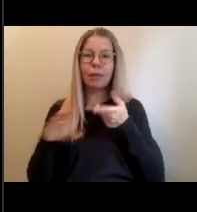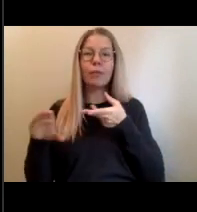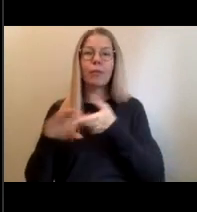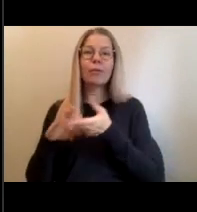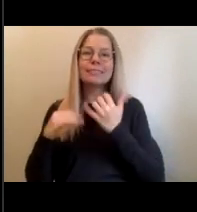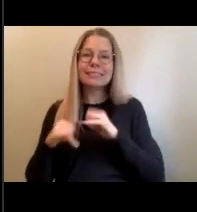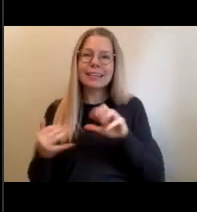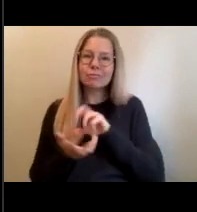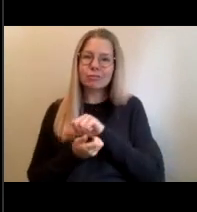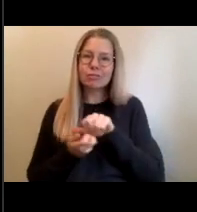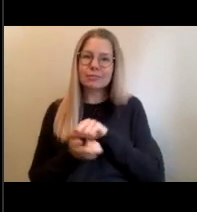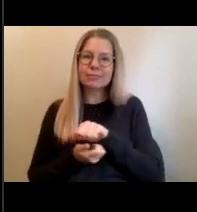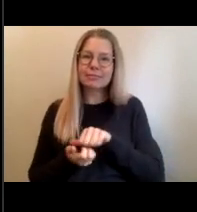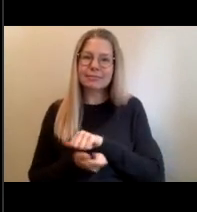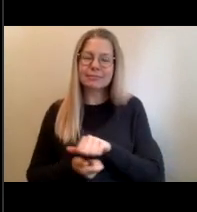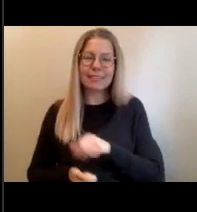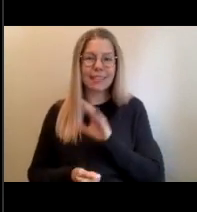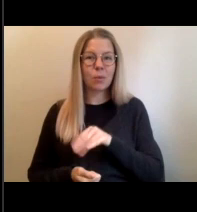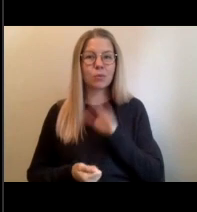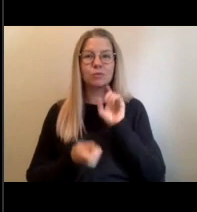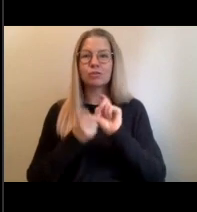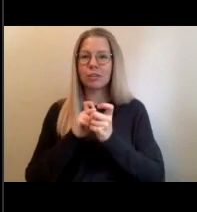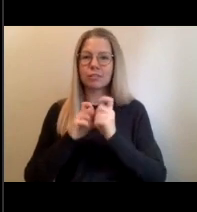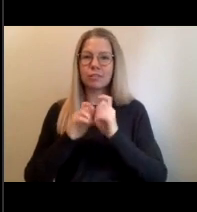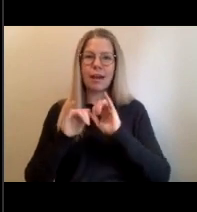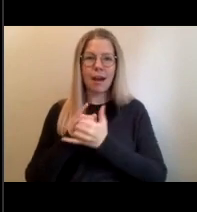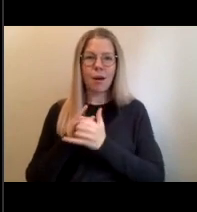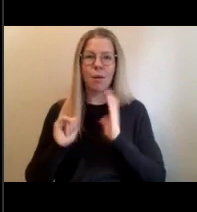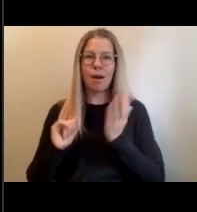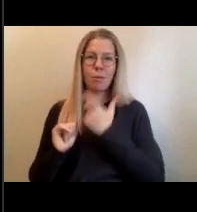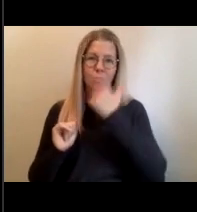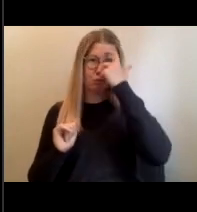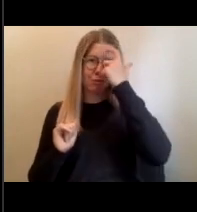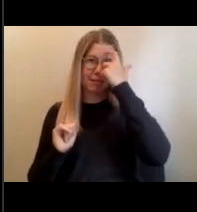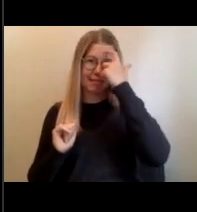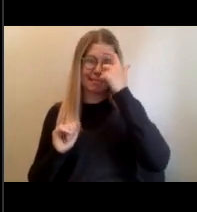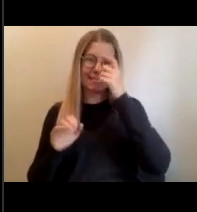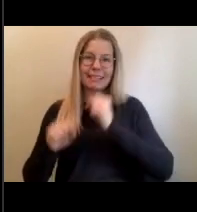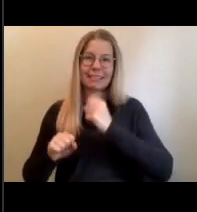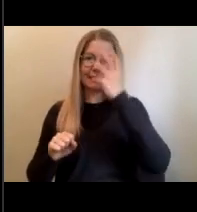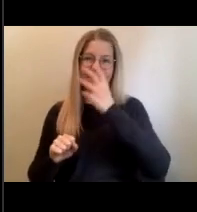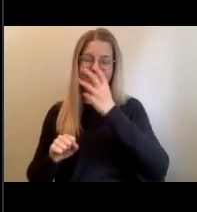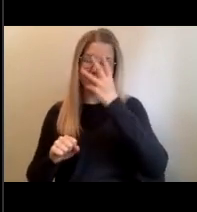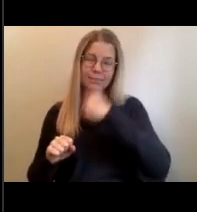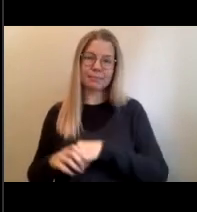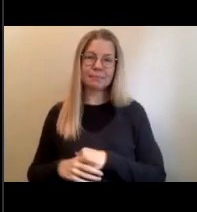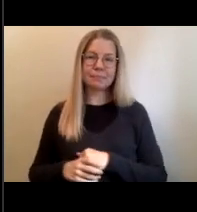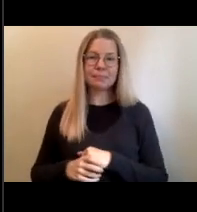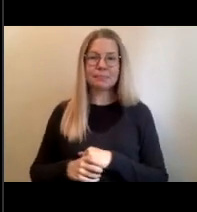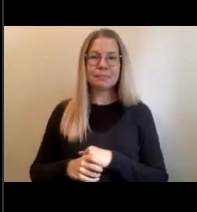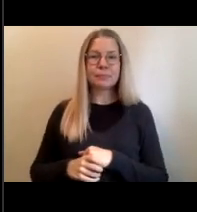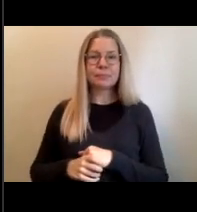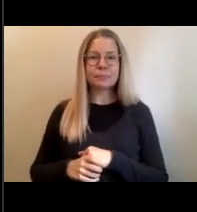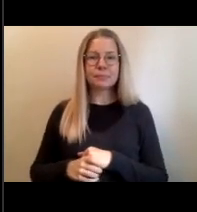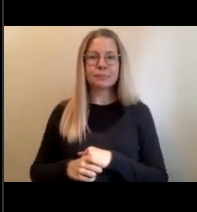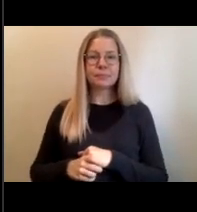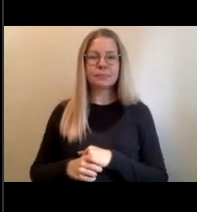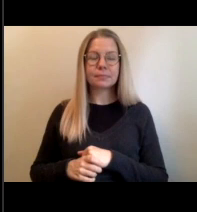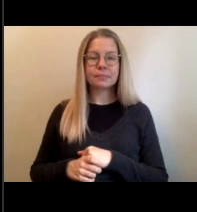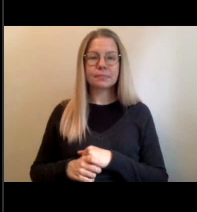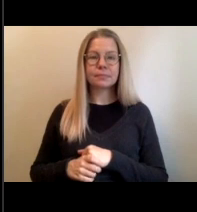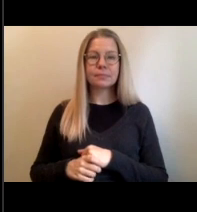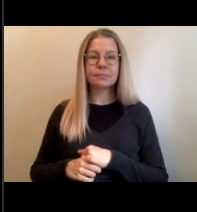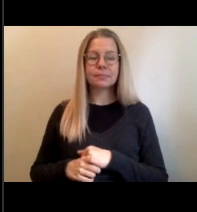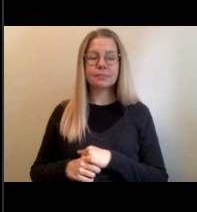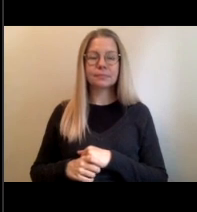our sleep chemistry. It changes the way our brain is able to get the sleep it needs. And so we really need to